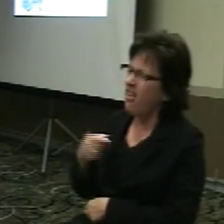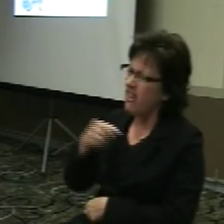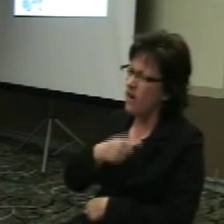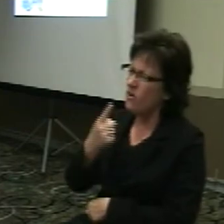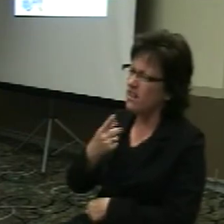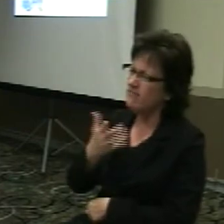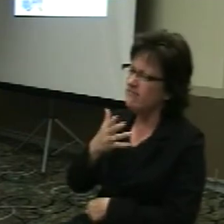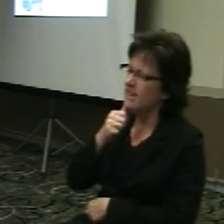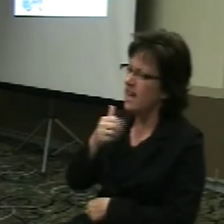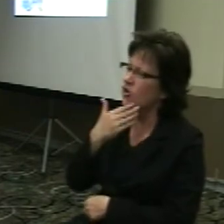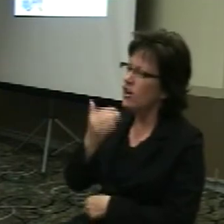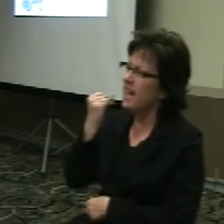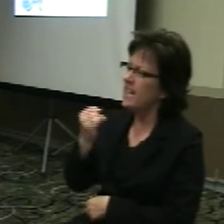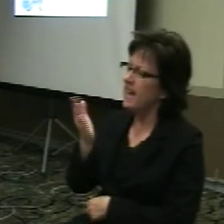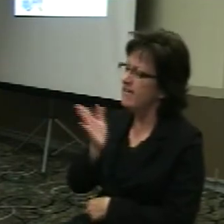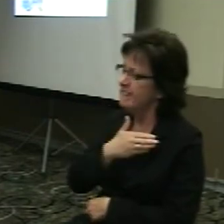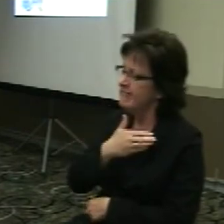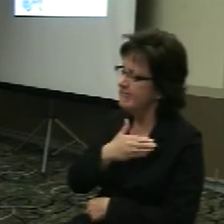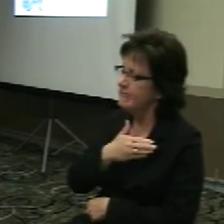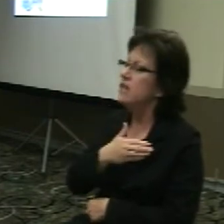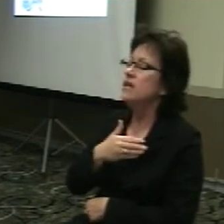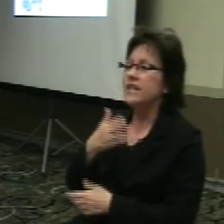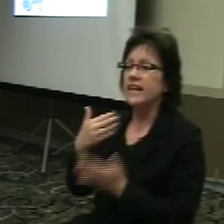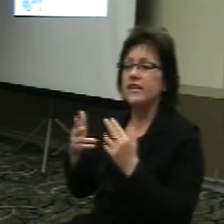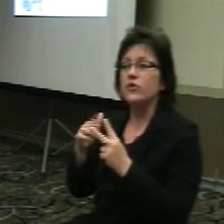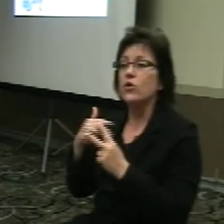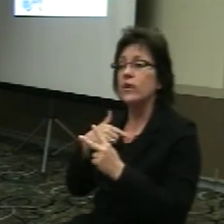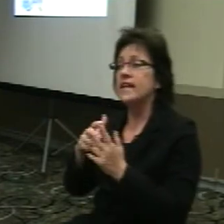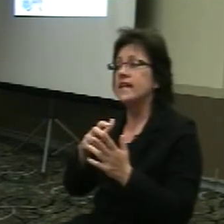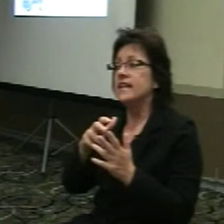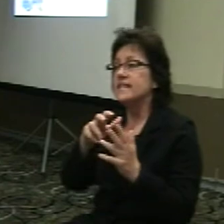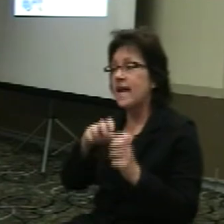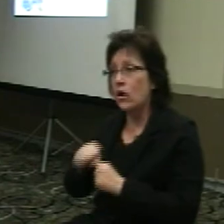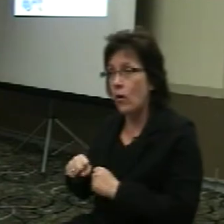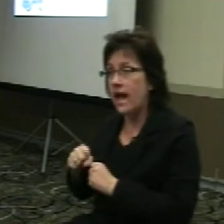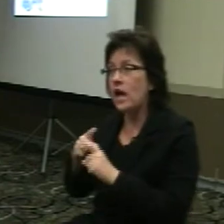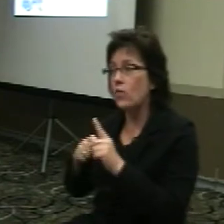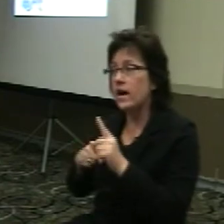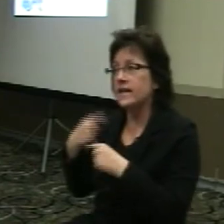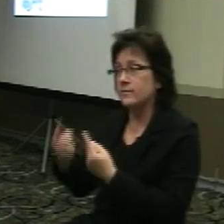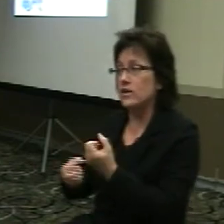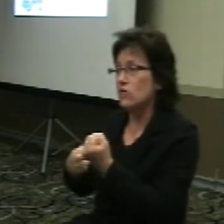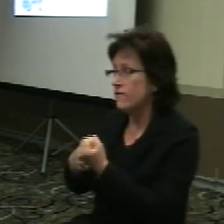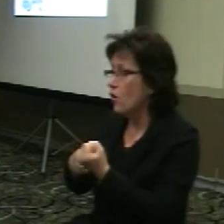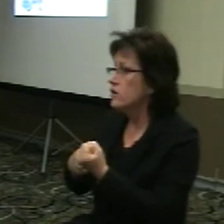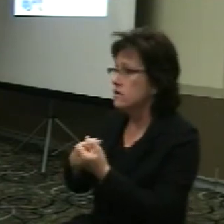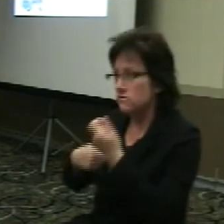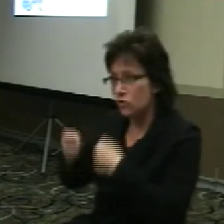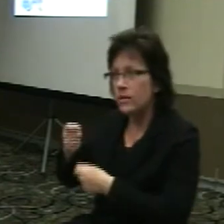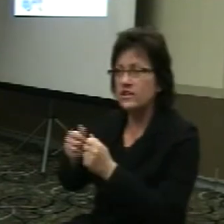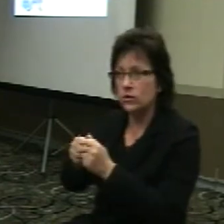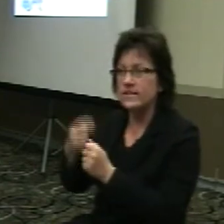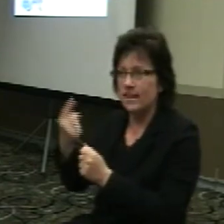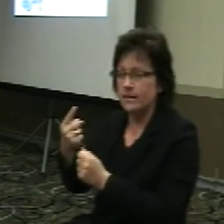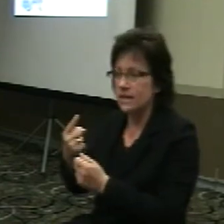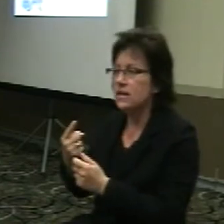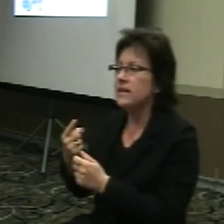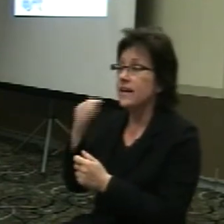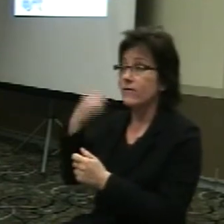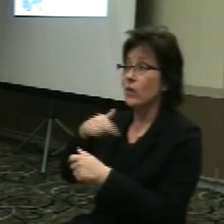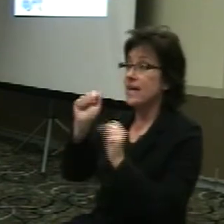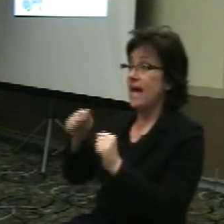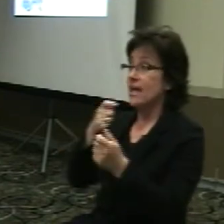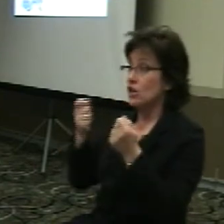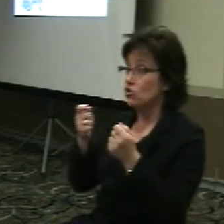use this one. Either we take away what's been reinforcing it, which is putting it on some sort of a level of extinction if we can